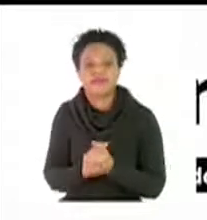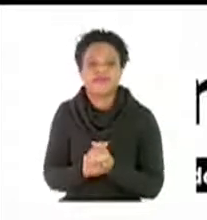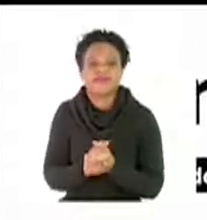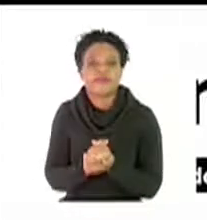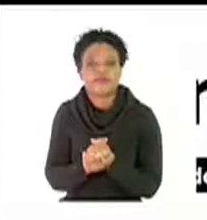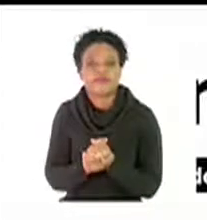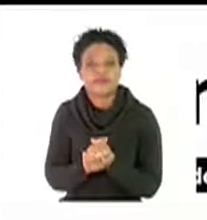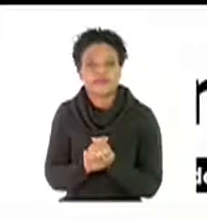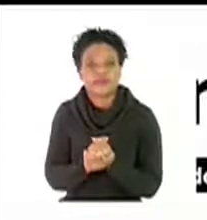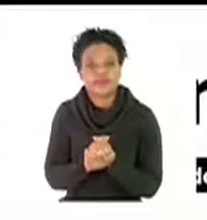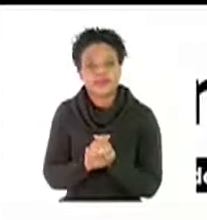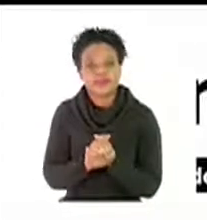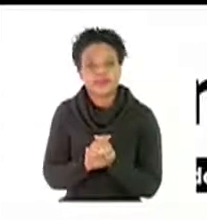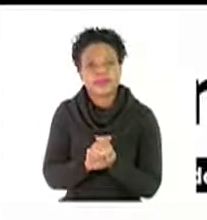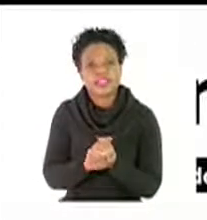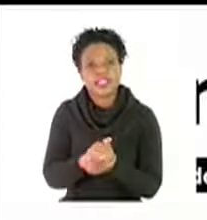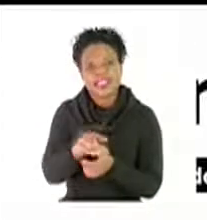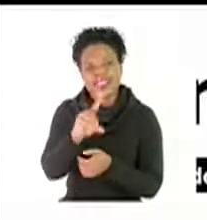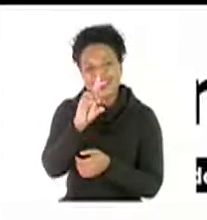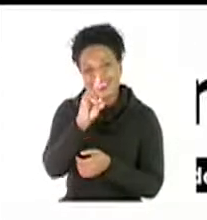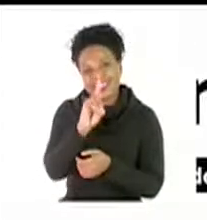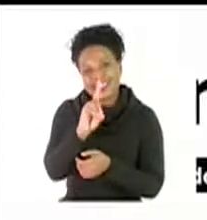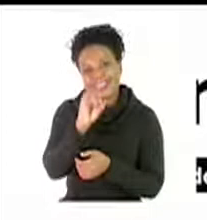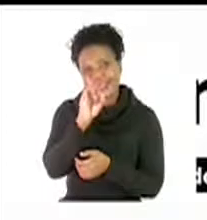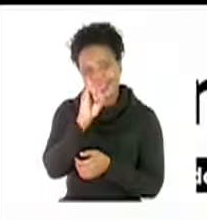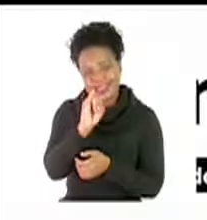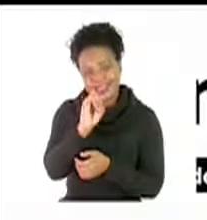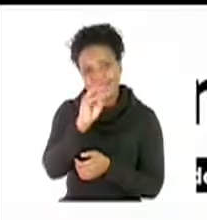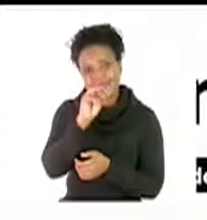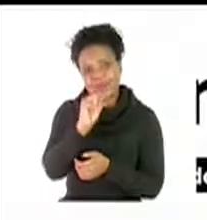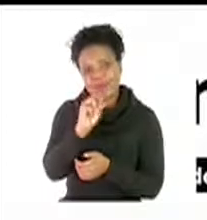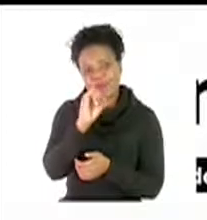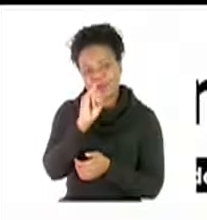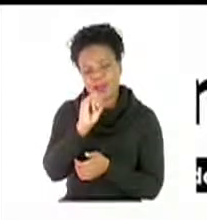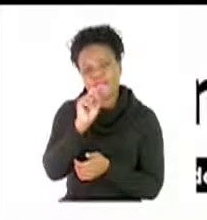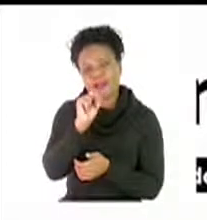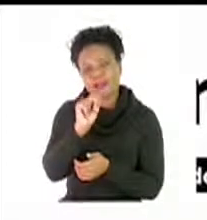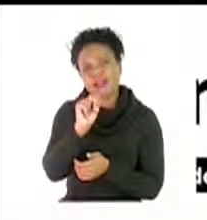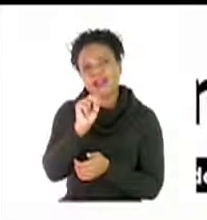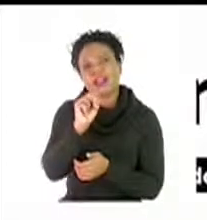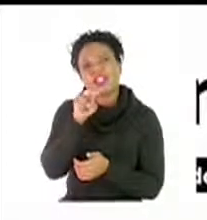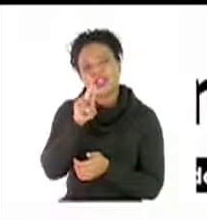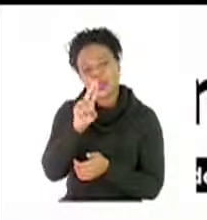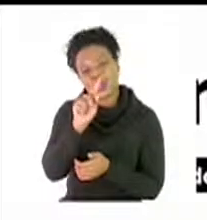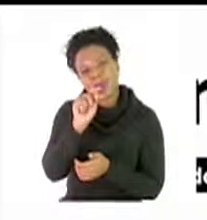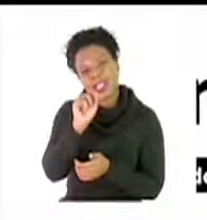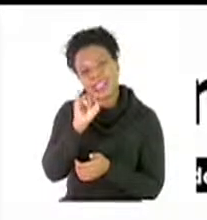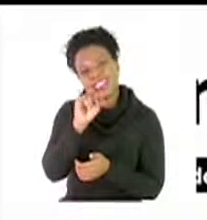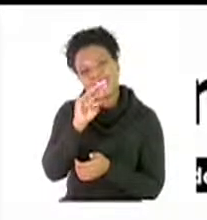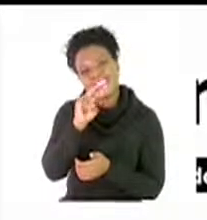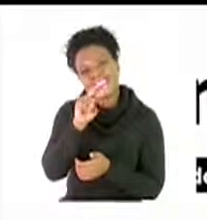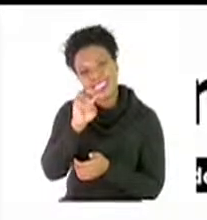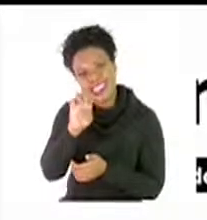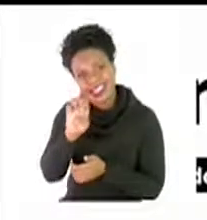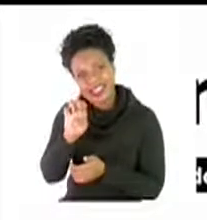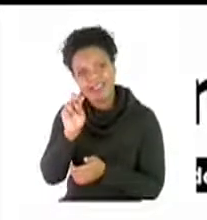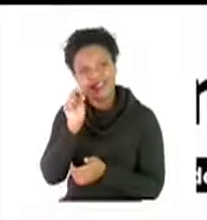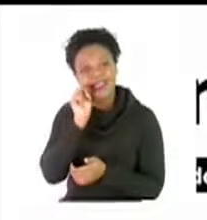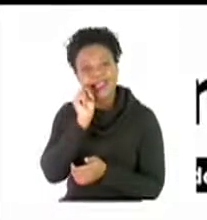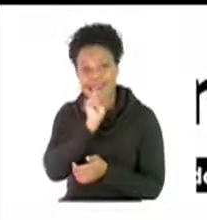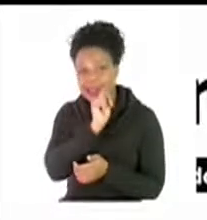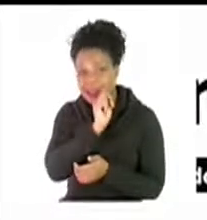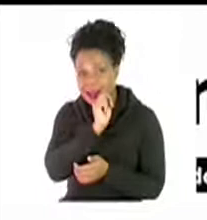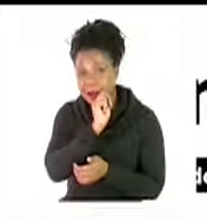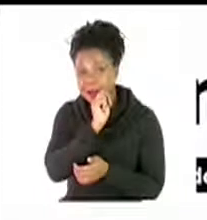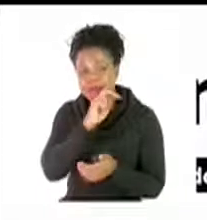are words that refer to something smaller or something which is younger. Remember about young